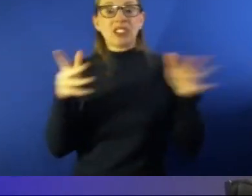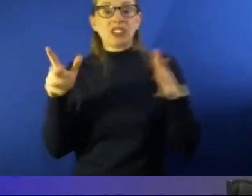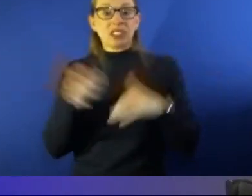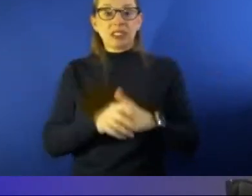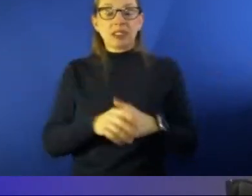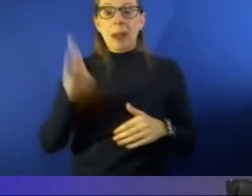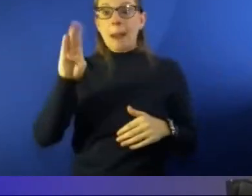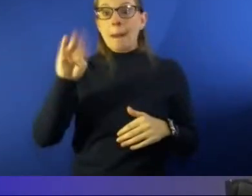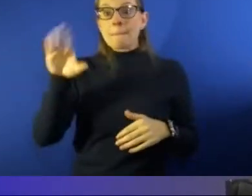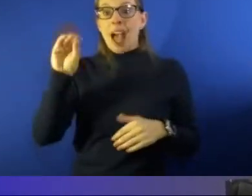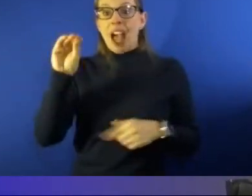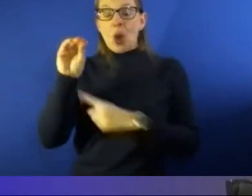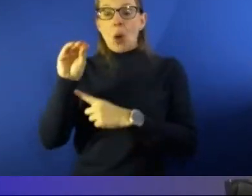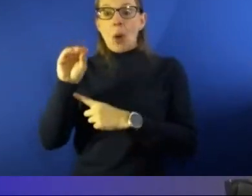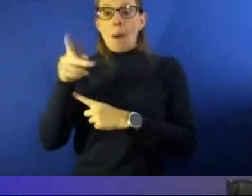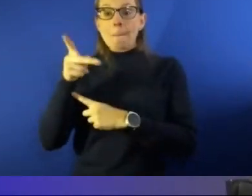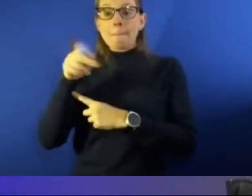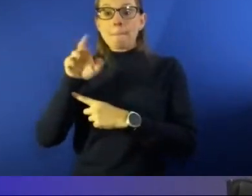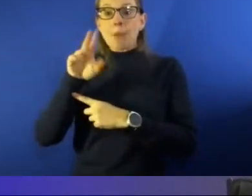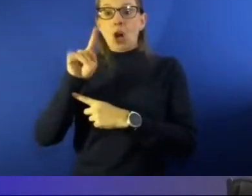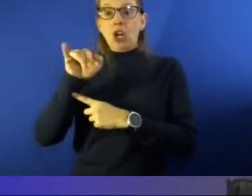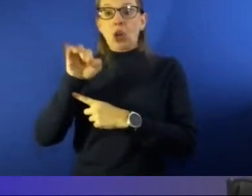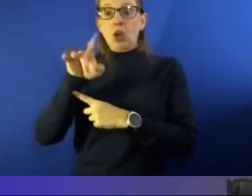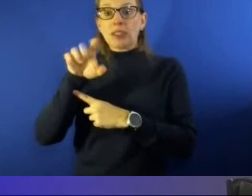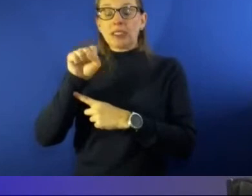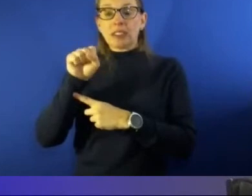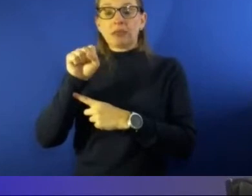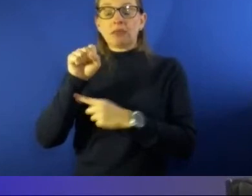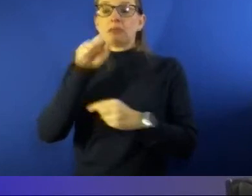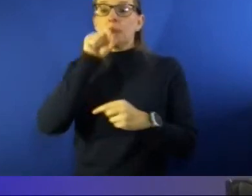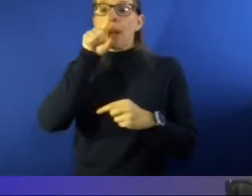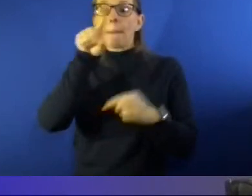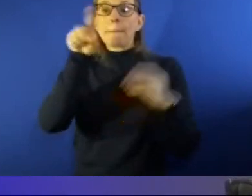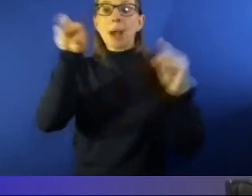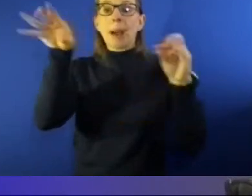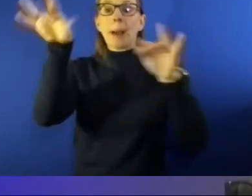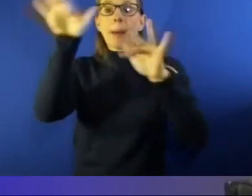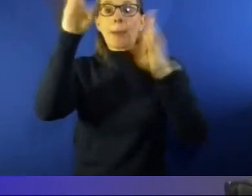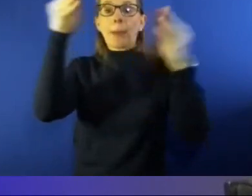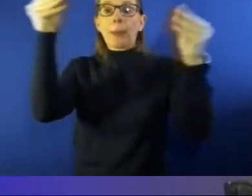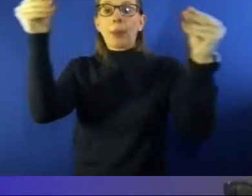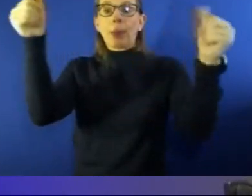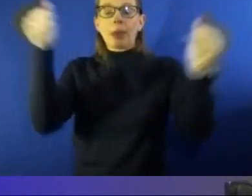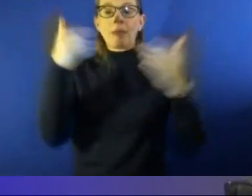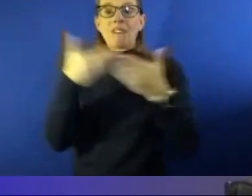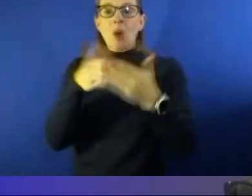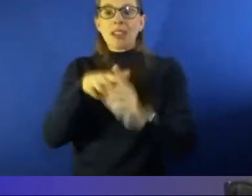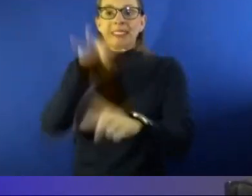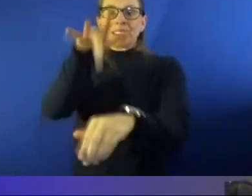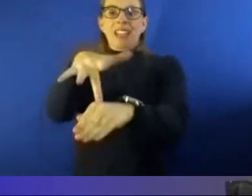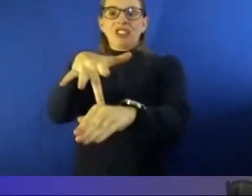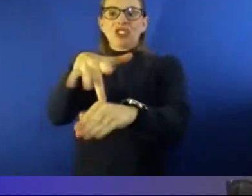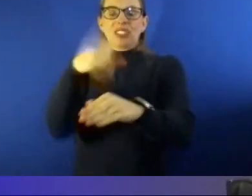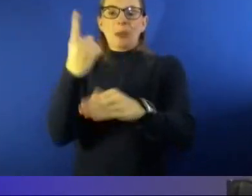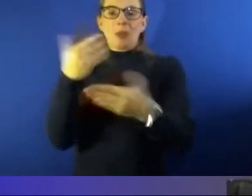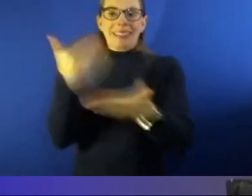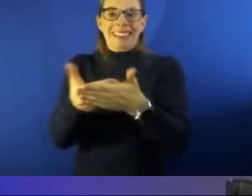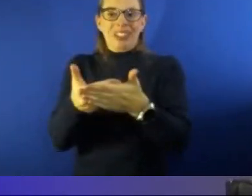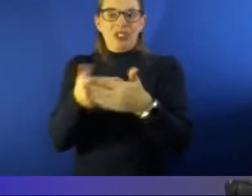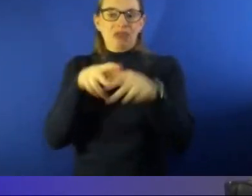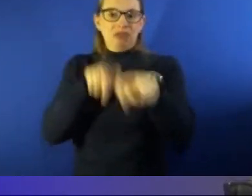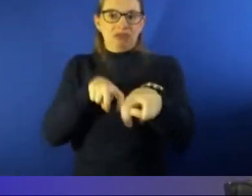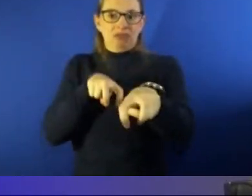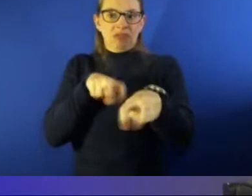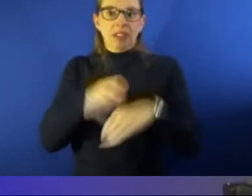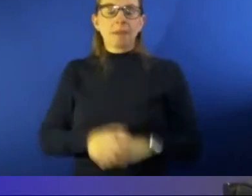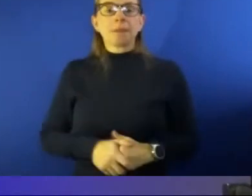out of your body, are able to really dissipate through the air before hitting somebody close by. So, right, it doesn't, in a way, it almost doesn't